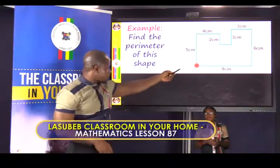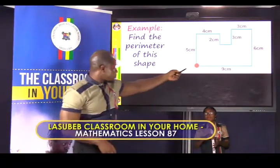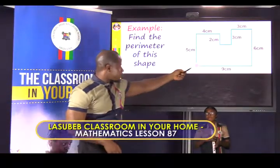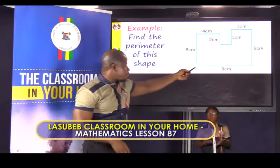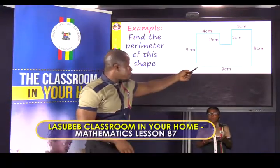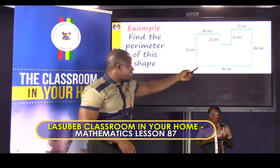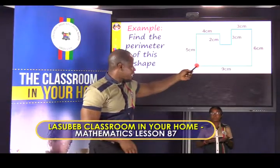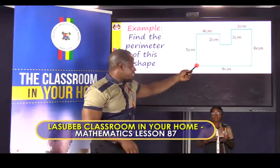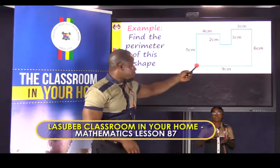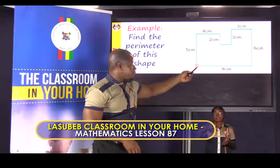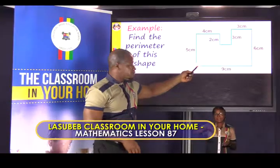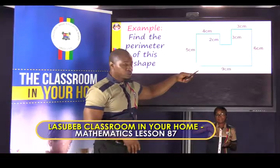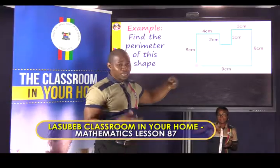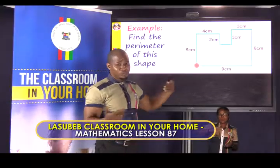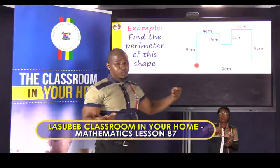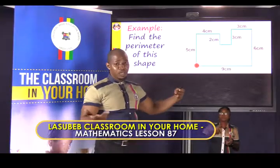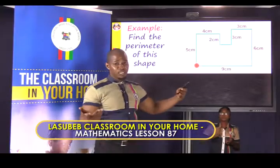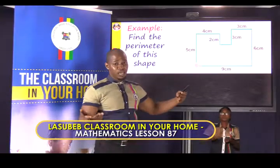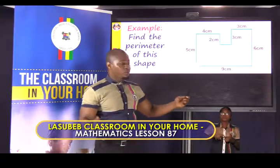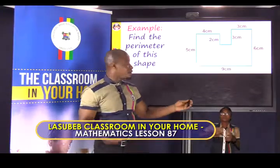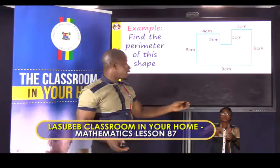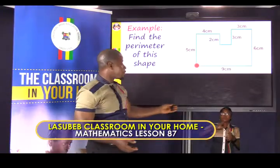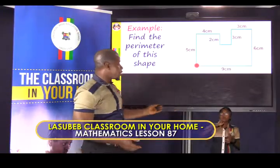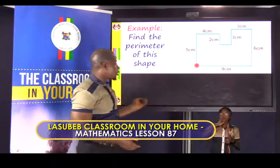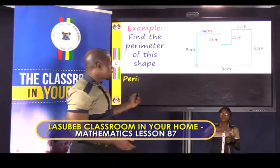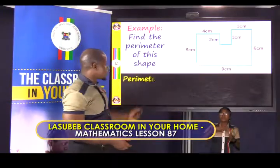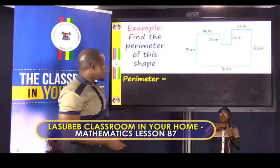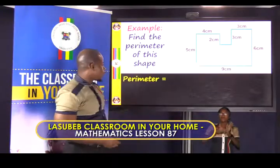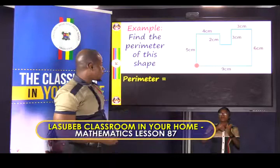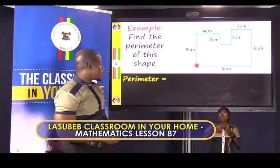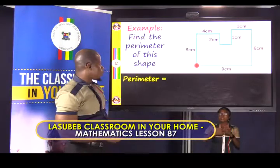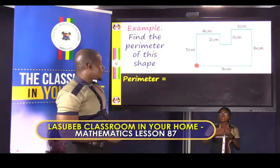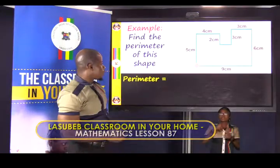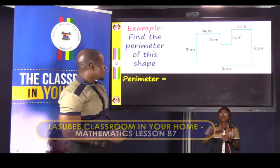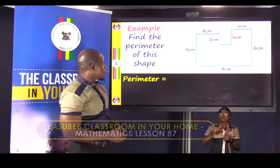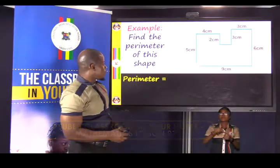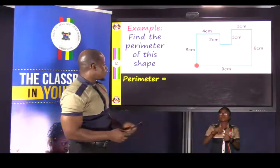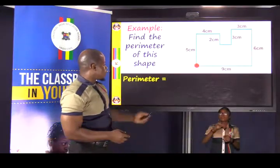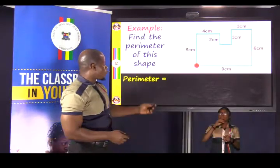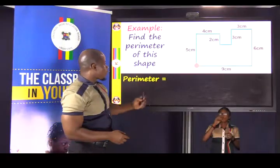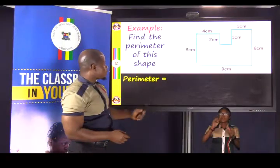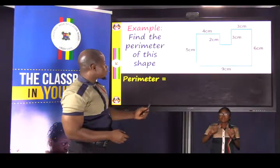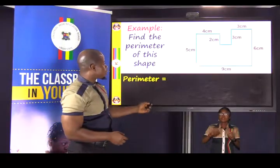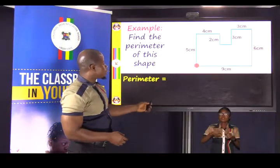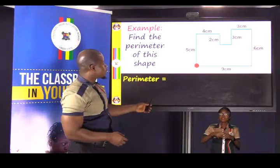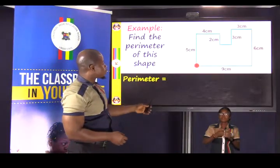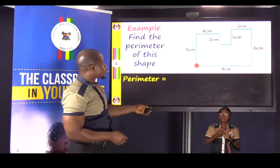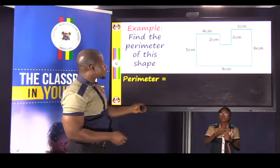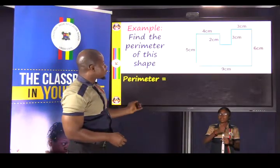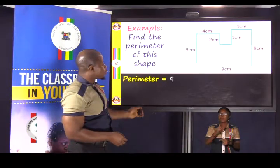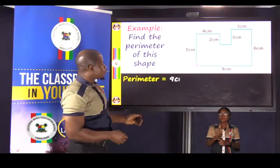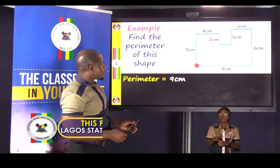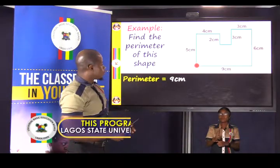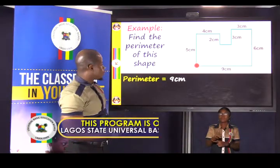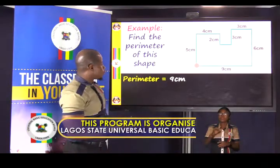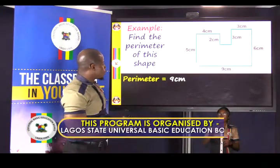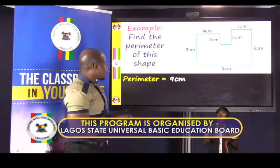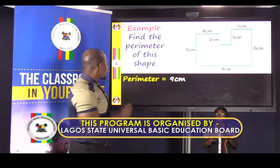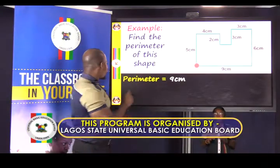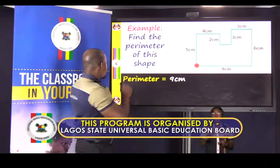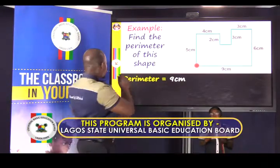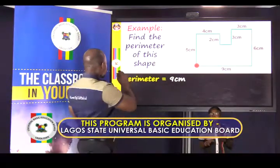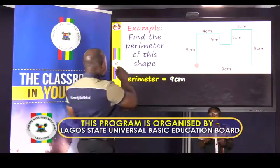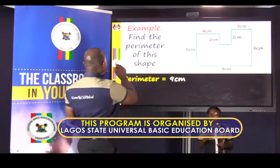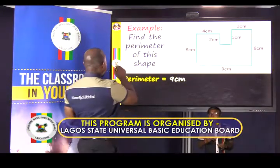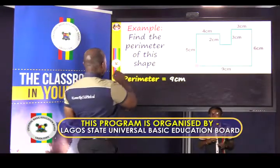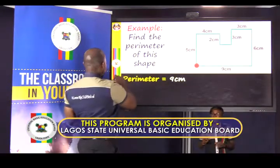I want this place to be my starting point. So that means you can start from anywhere. Now, what is the perimeter? Now,